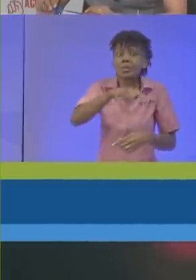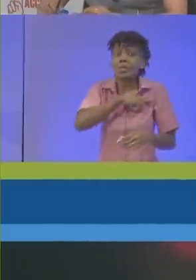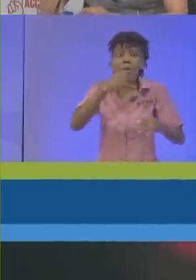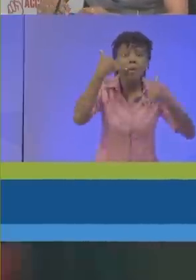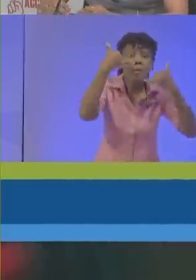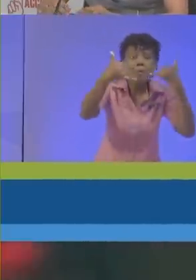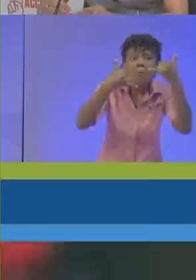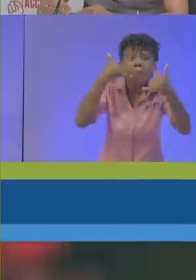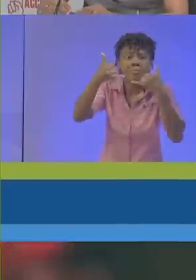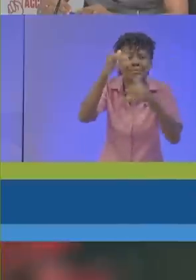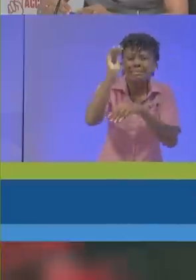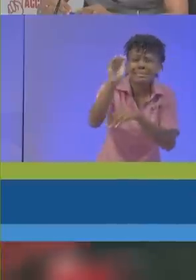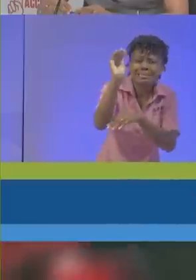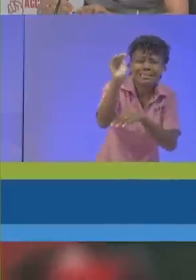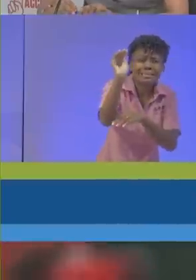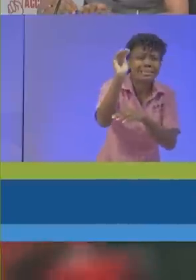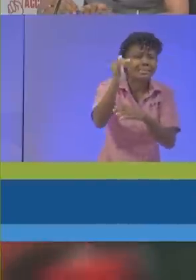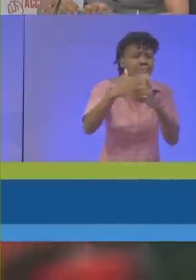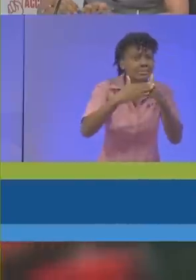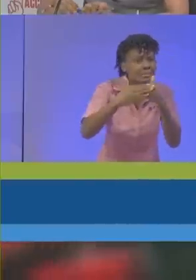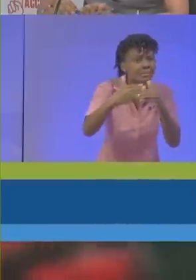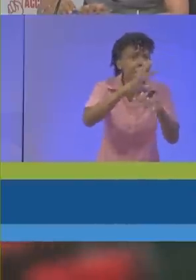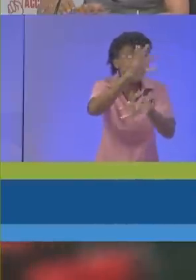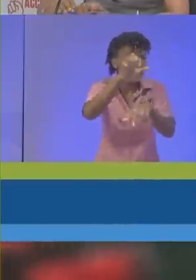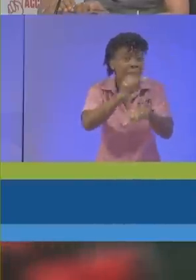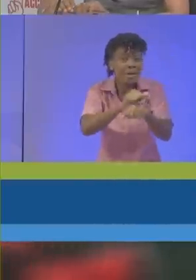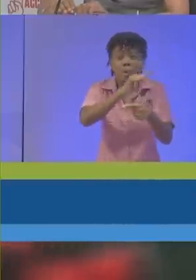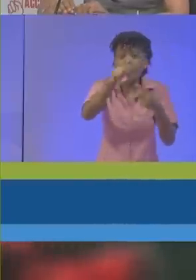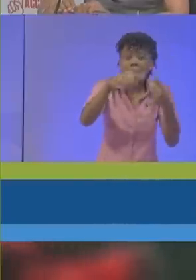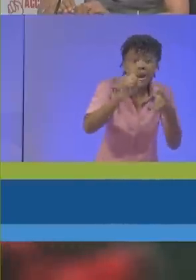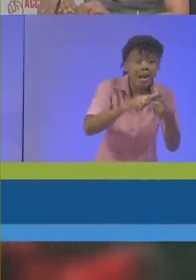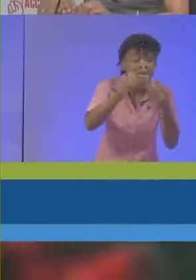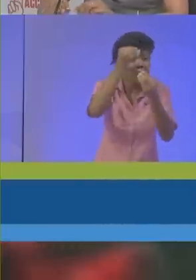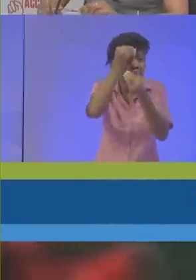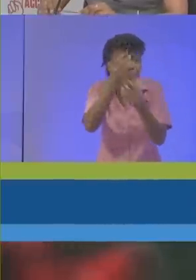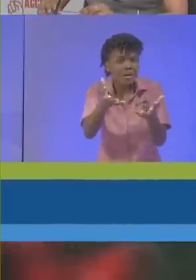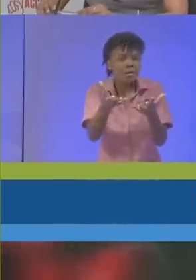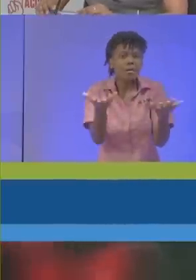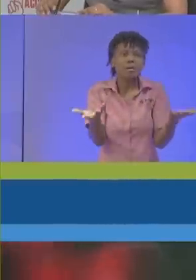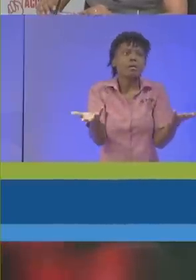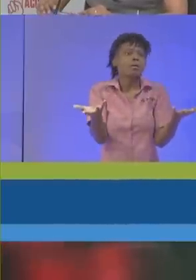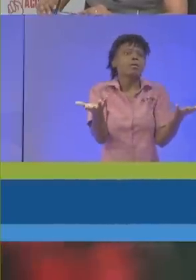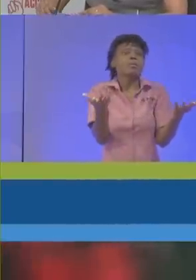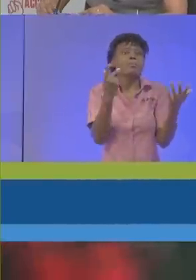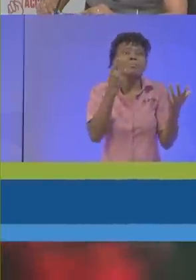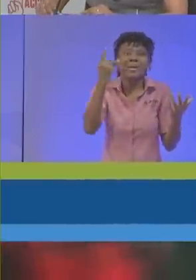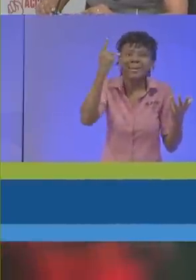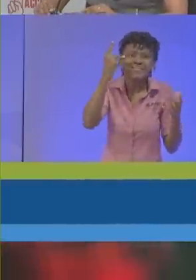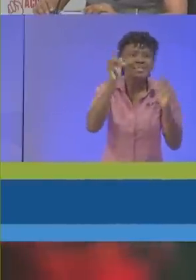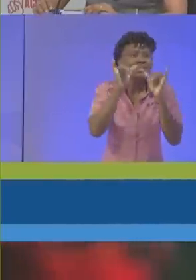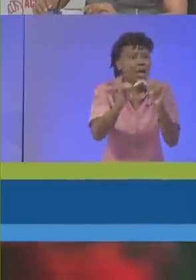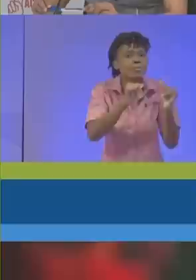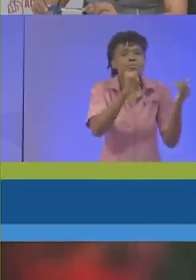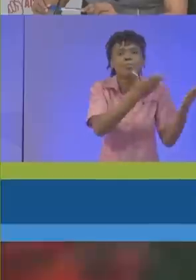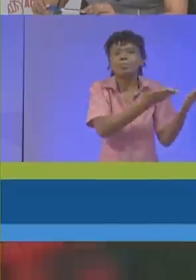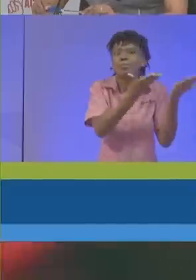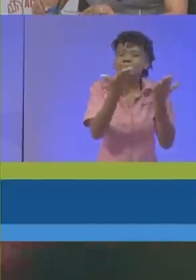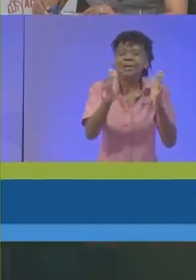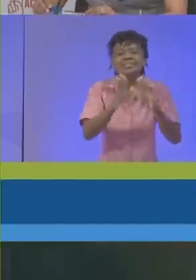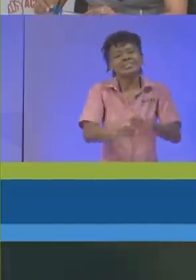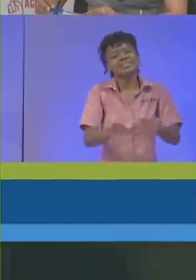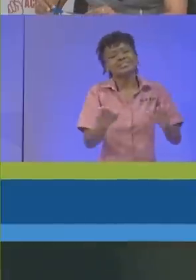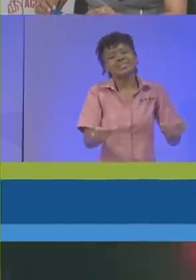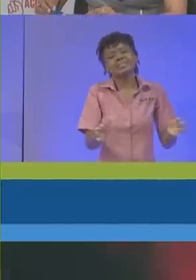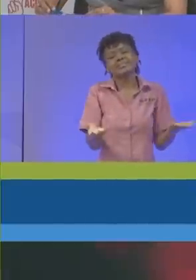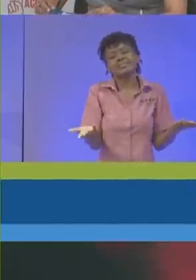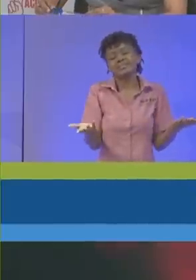still we find that our numbers have dropped. And we find that parents are not bringing their children out to the vaccines. Another factor